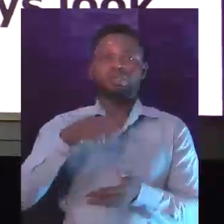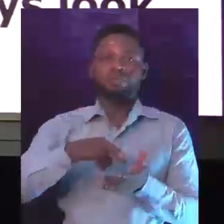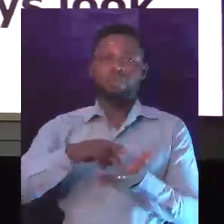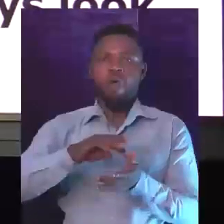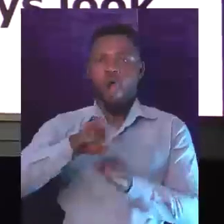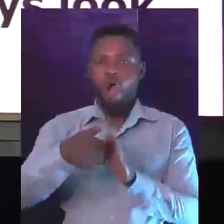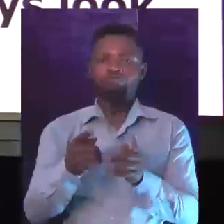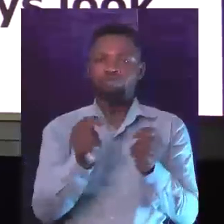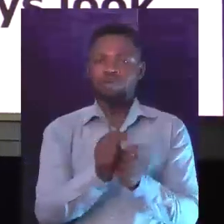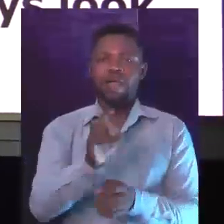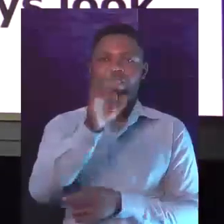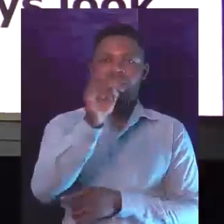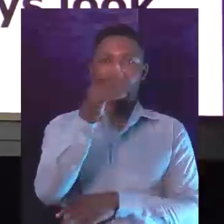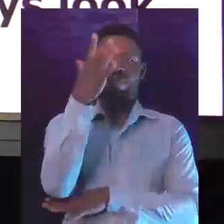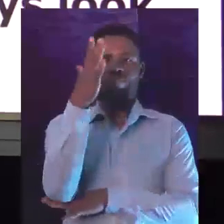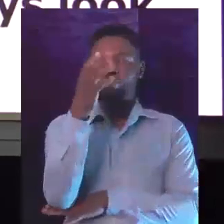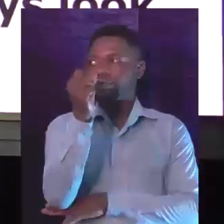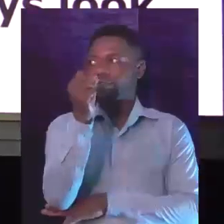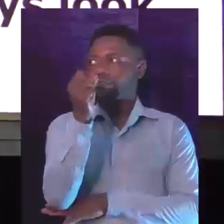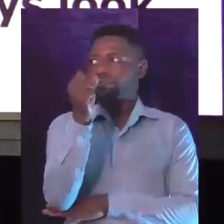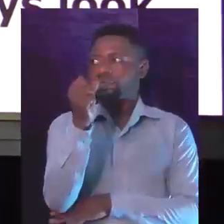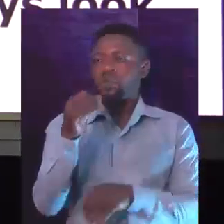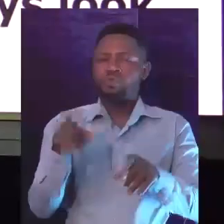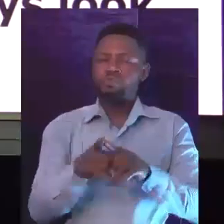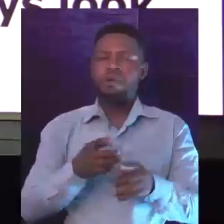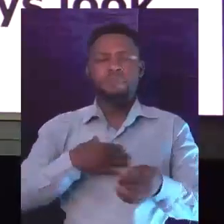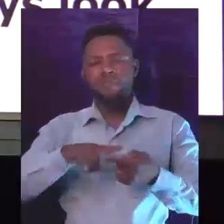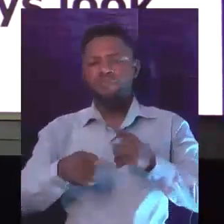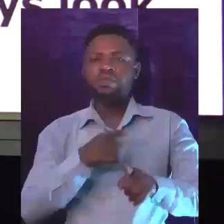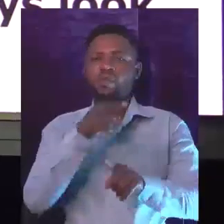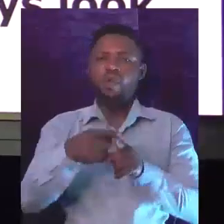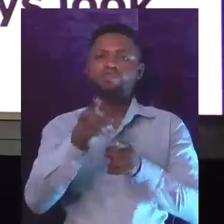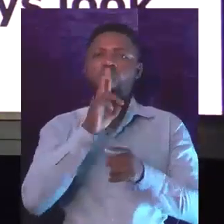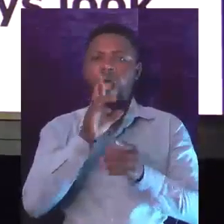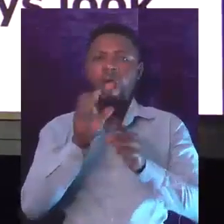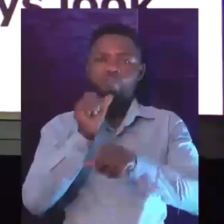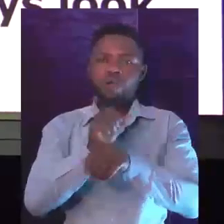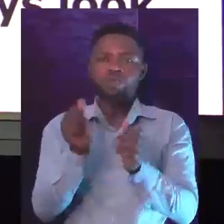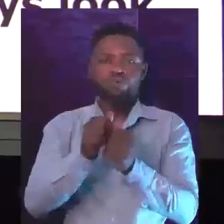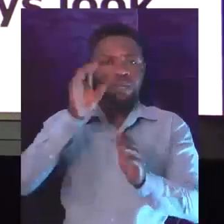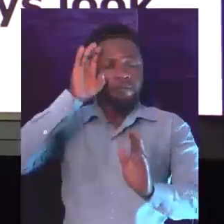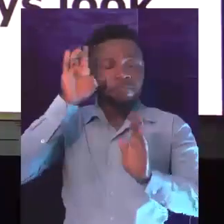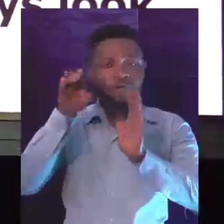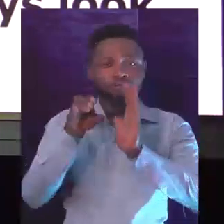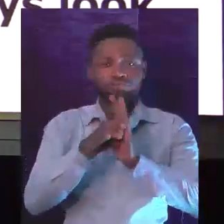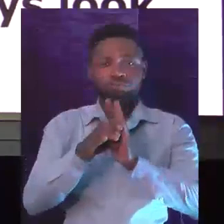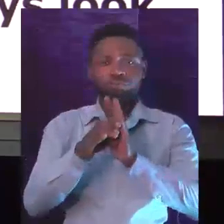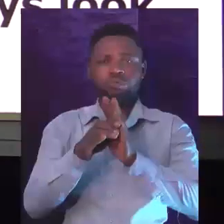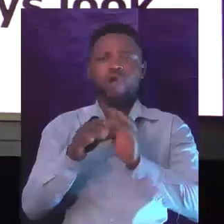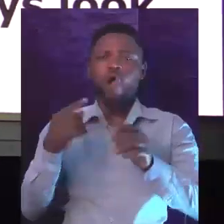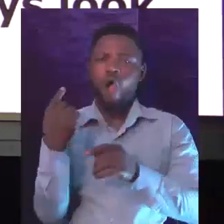altogether 30 trees. It is easy to represent data this way. So my friend, when you're working with pictograms,